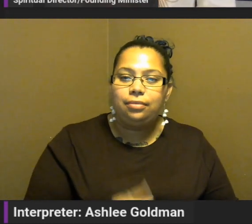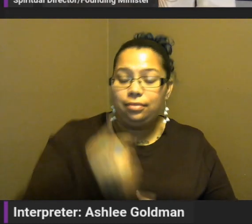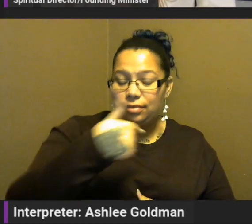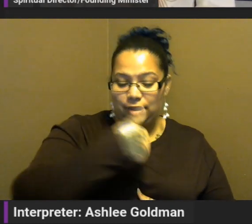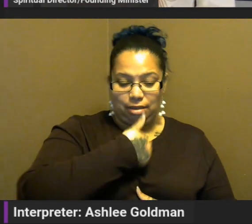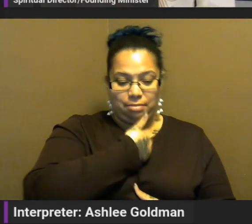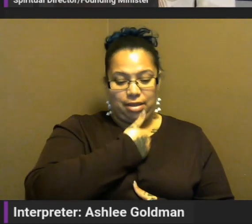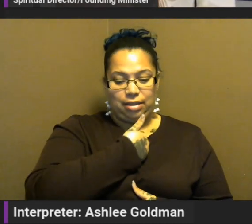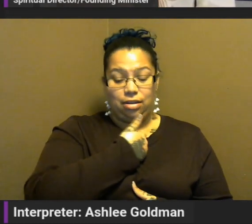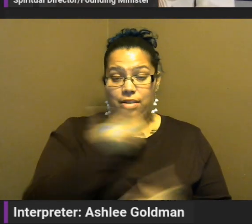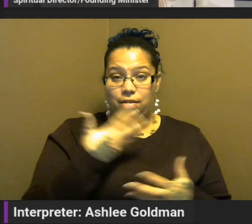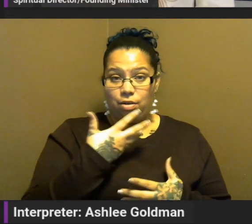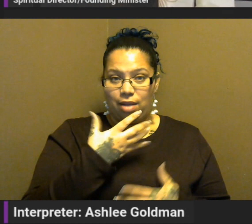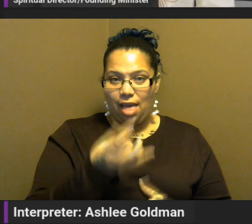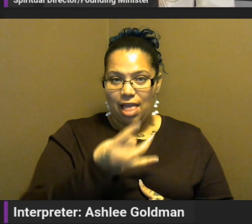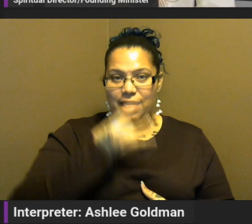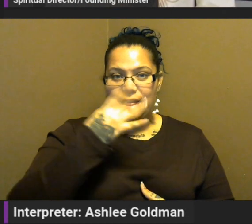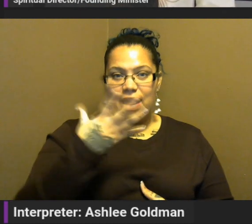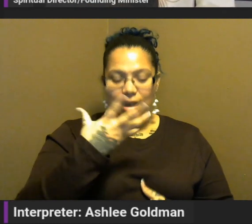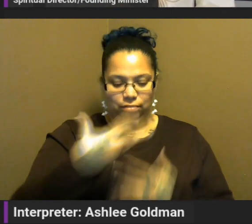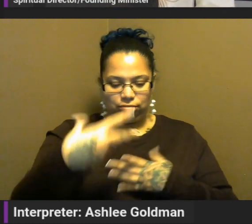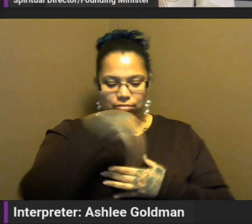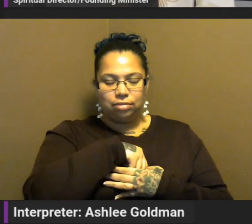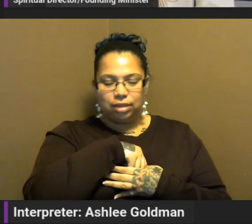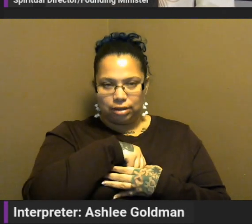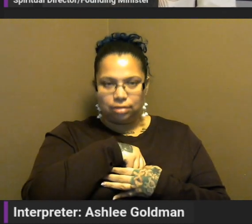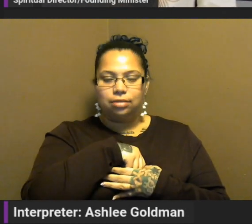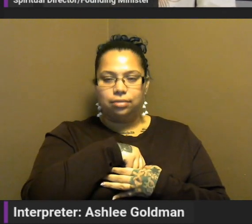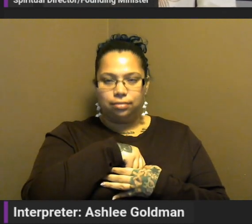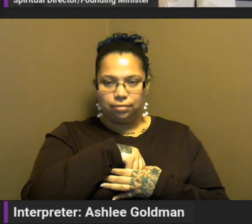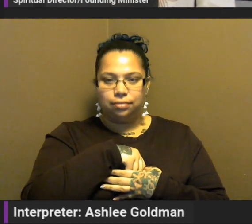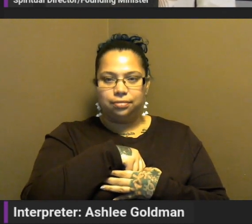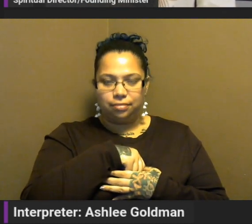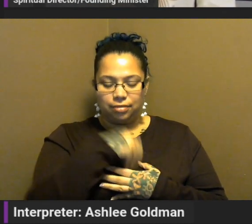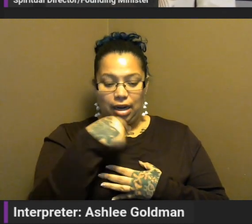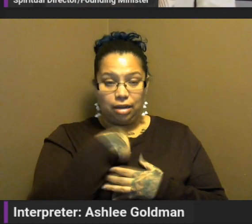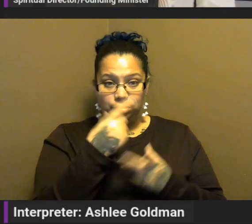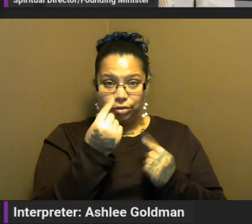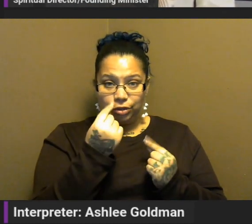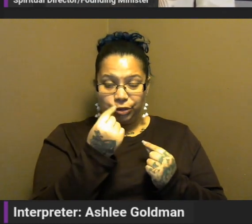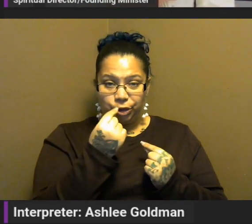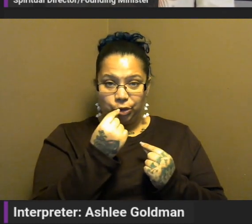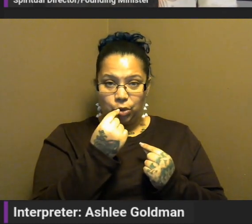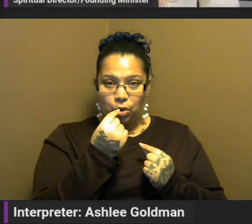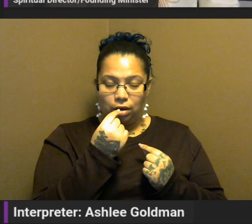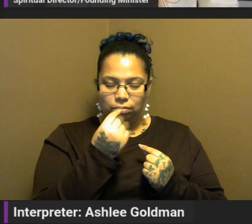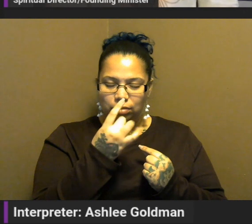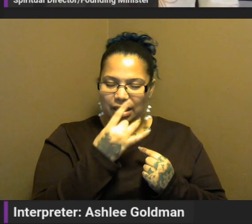I am the light embodied. I am radiantly